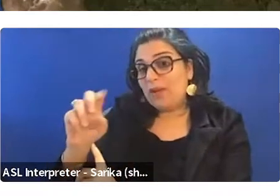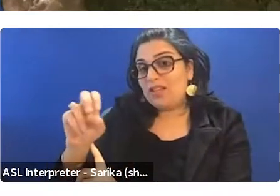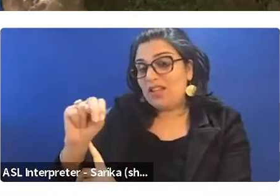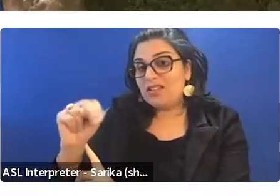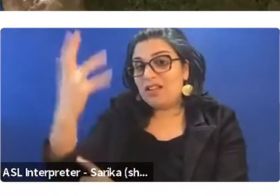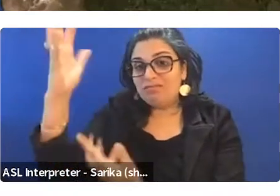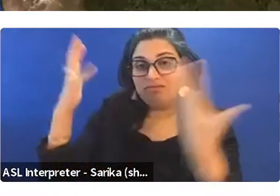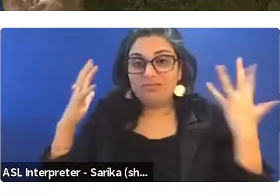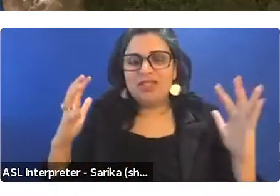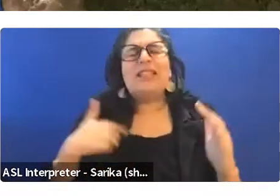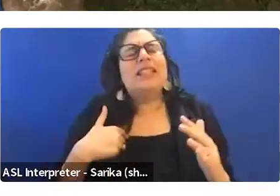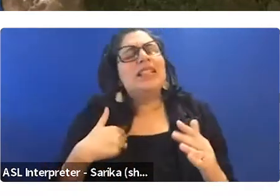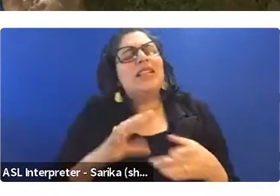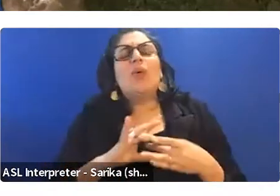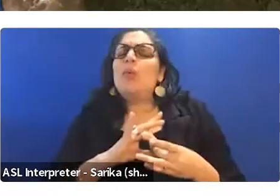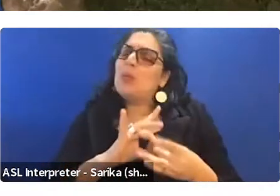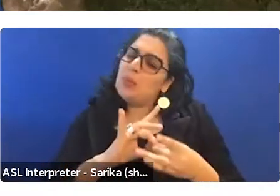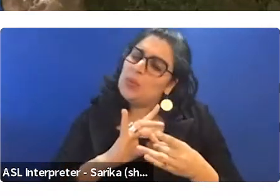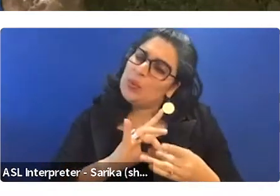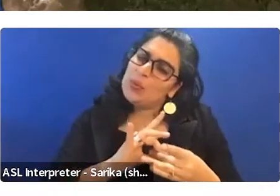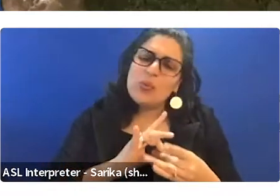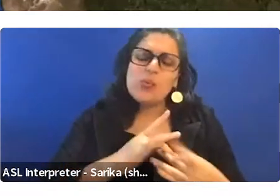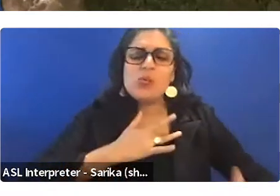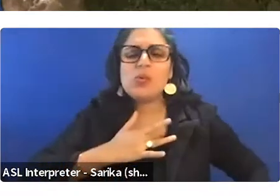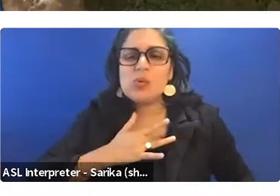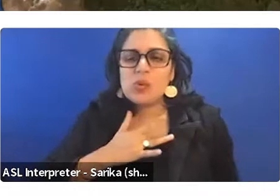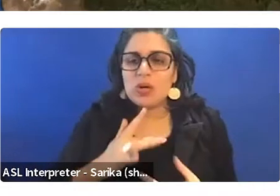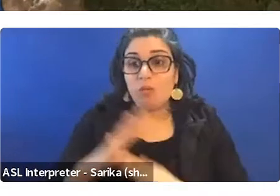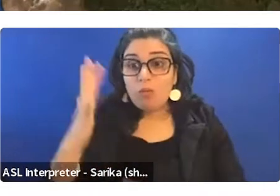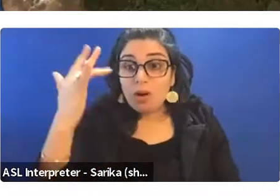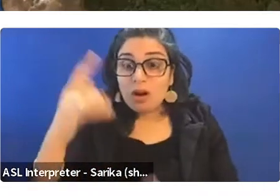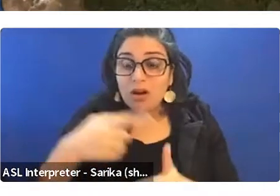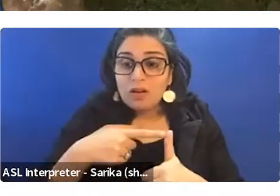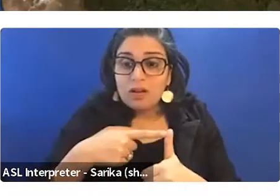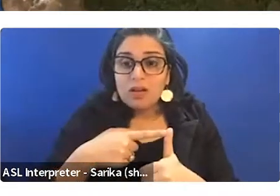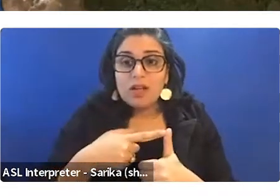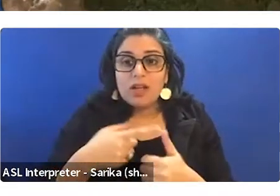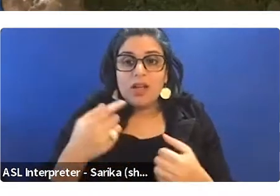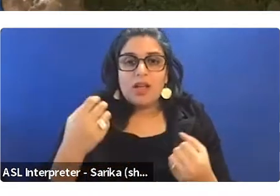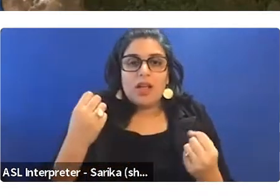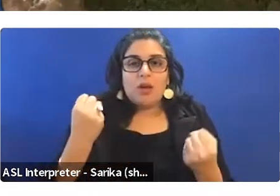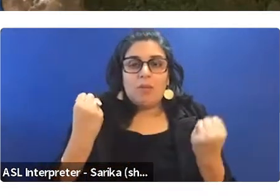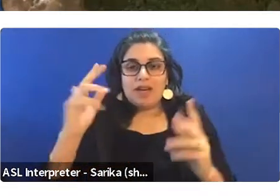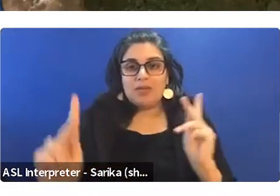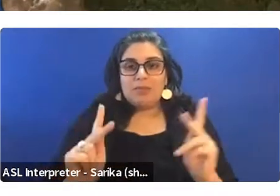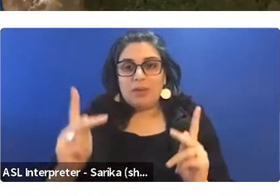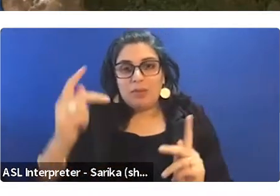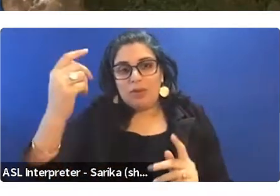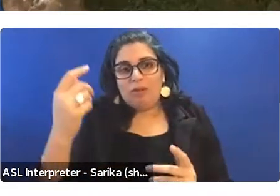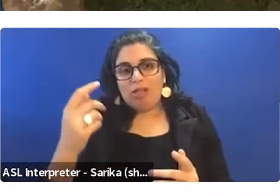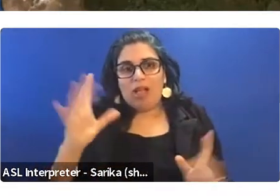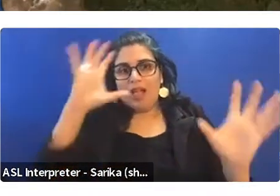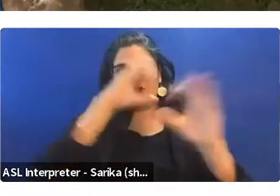a very personal issue to me for a few reasons. One, I think a lot of people think of the Amazon as kind of like an empty